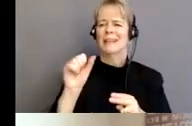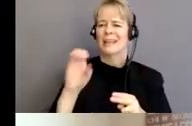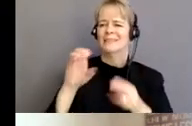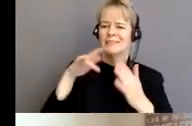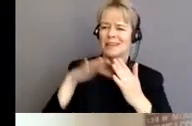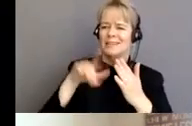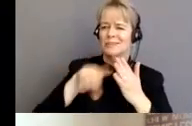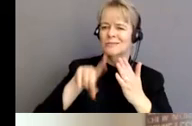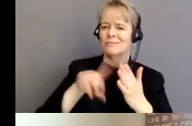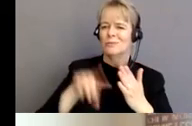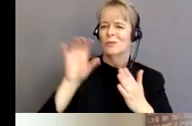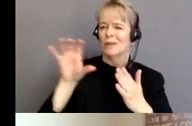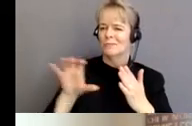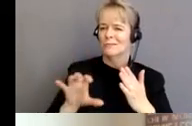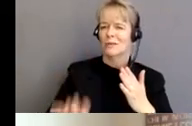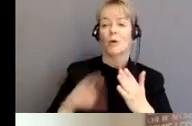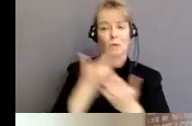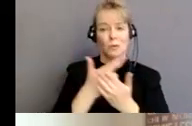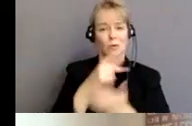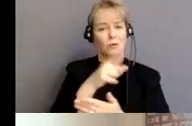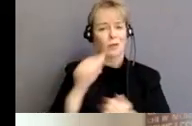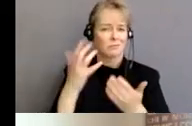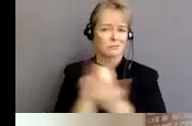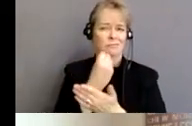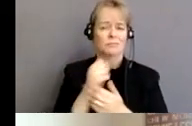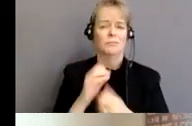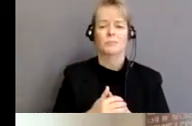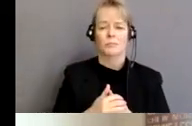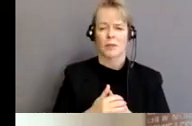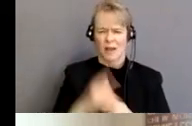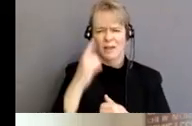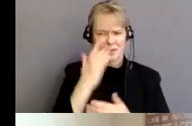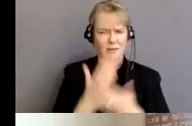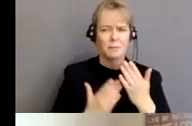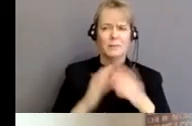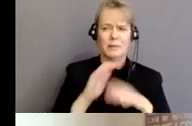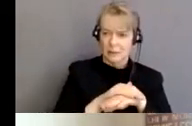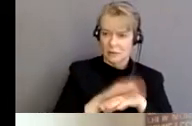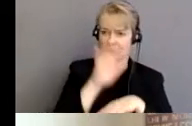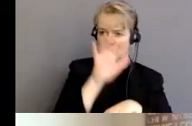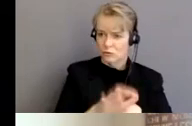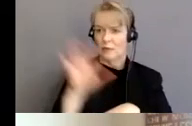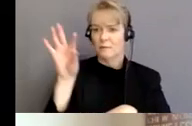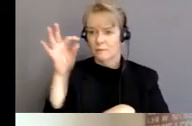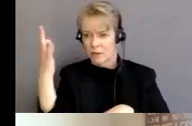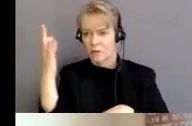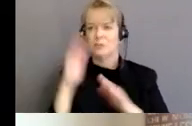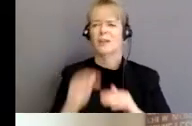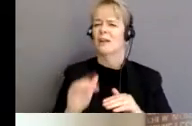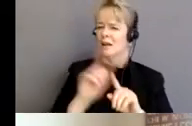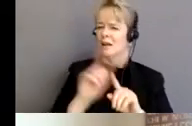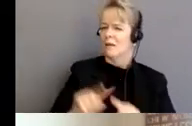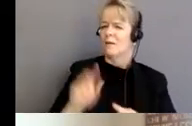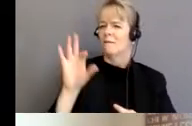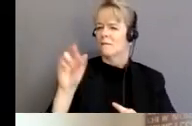can access. I believe they're in English and French, Farsi, Punjabi,